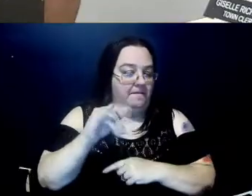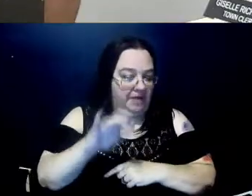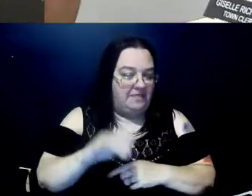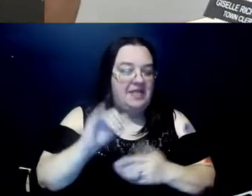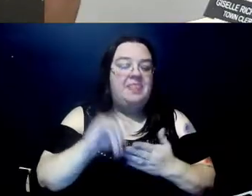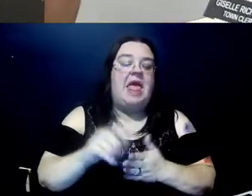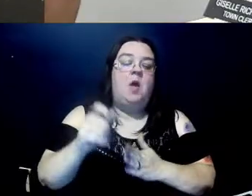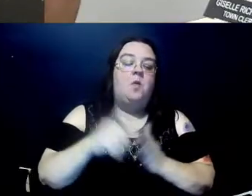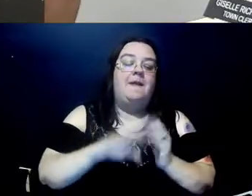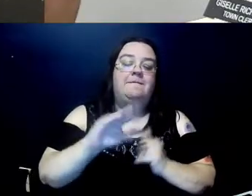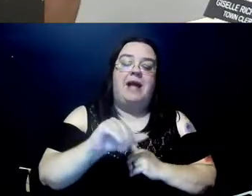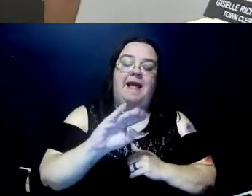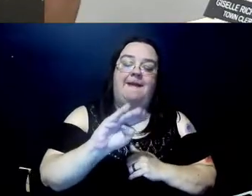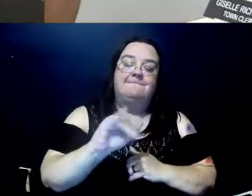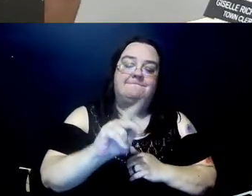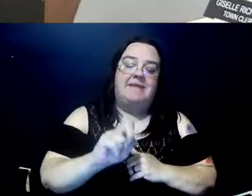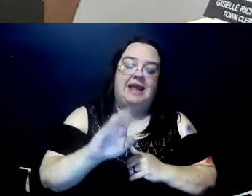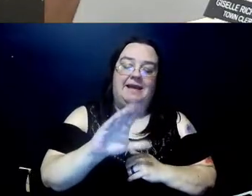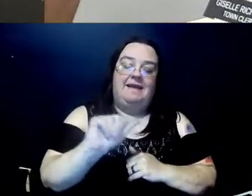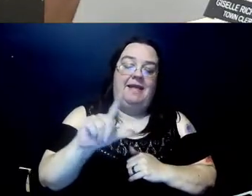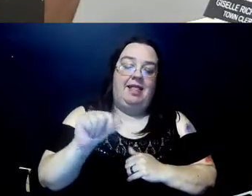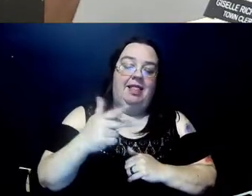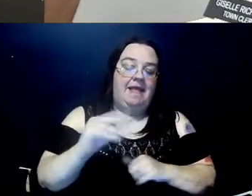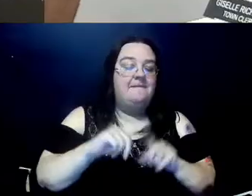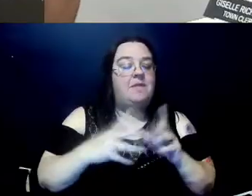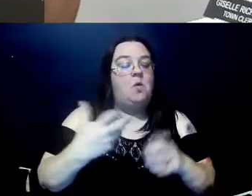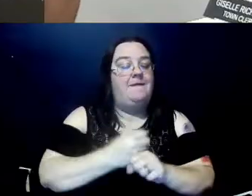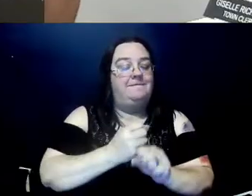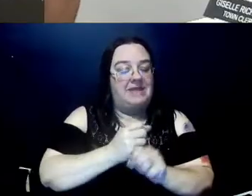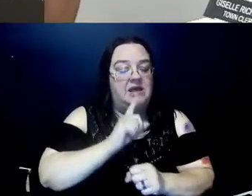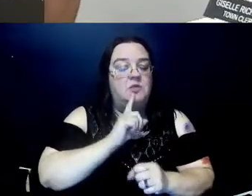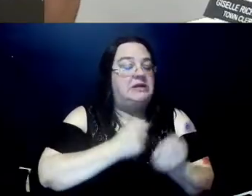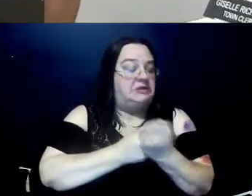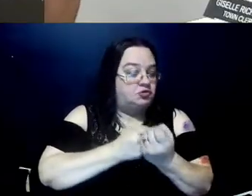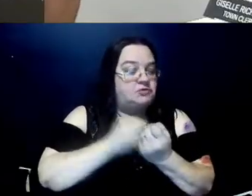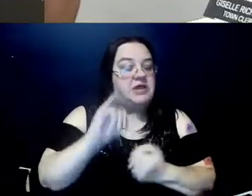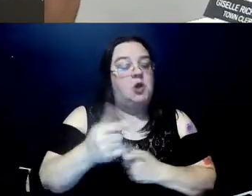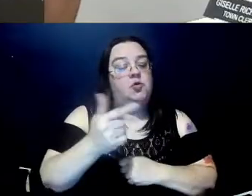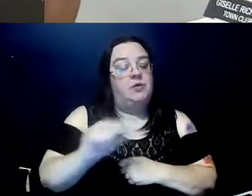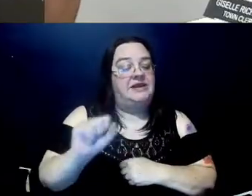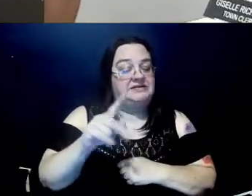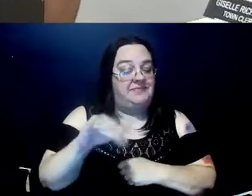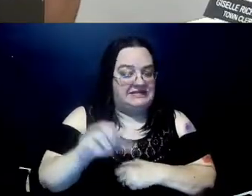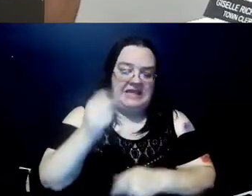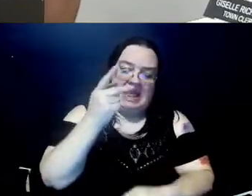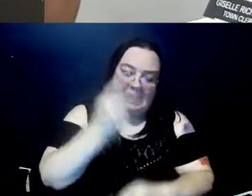just want to endorse that these green spaces are kept for and with the community. So thank you.